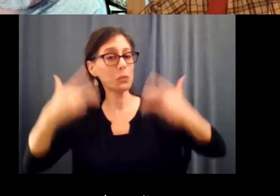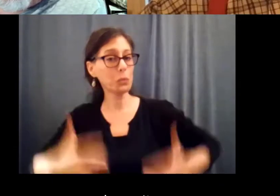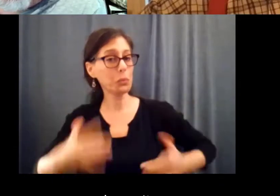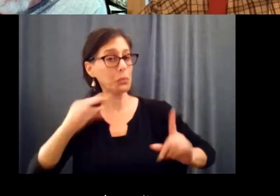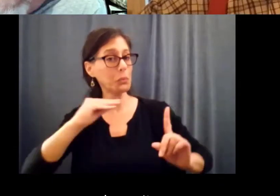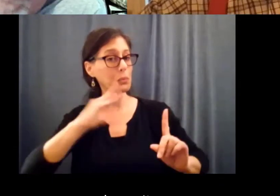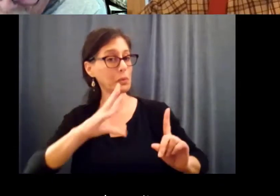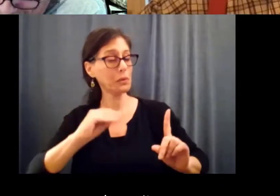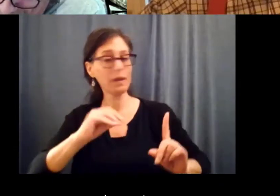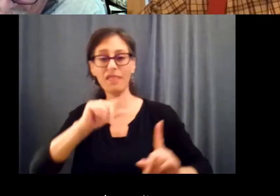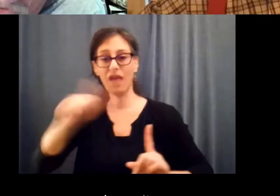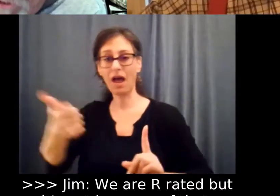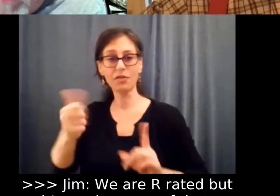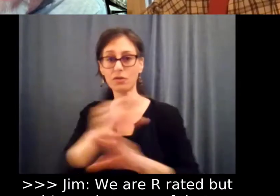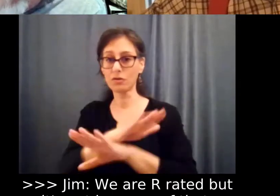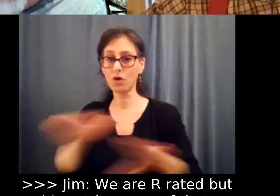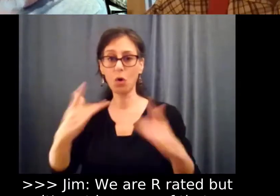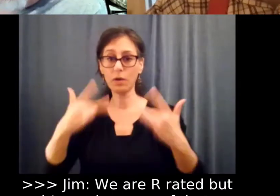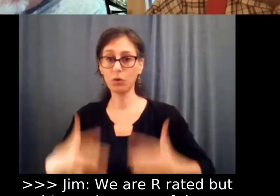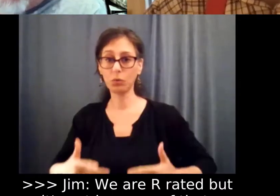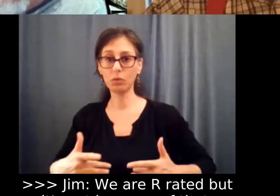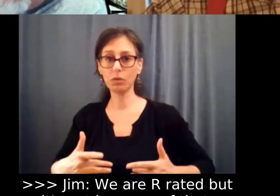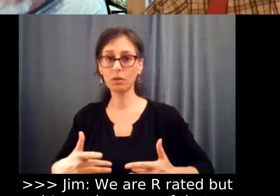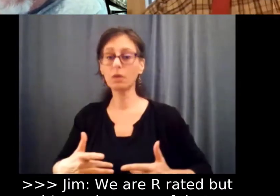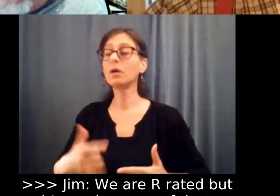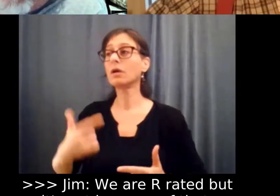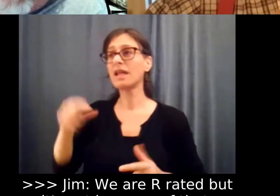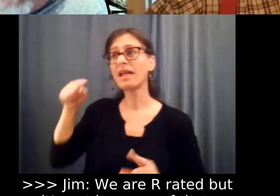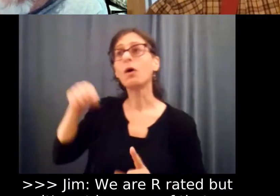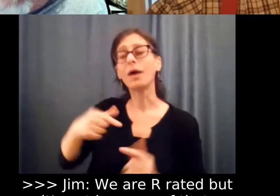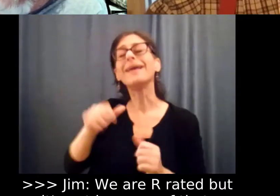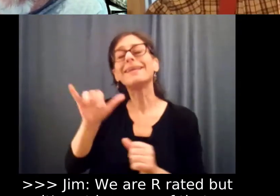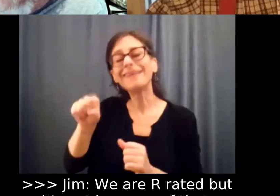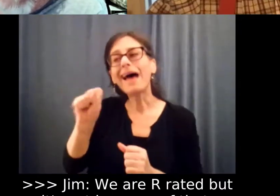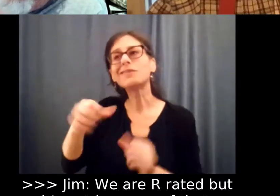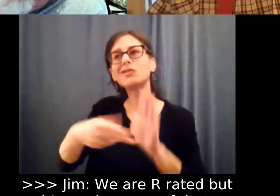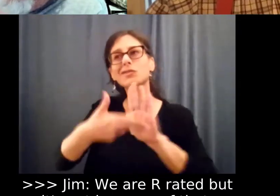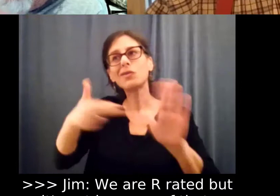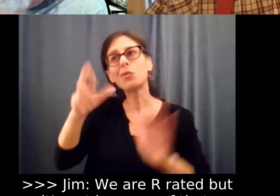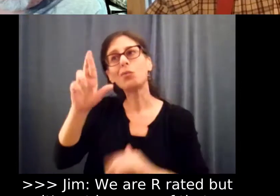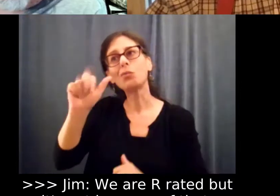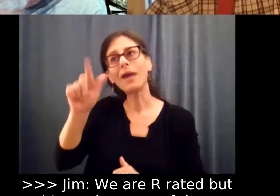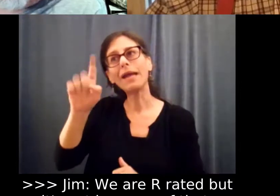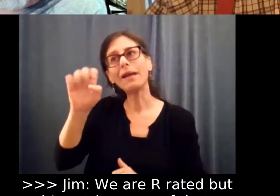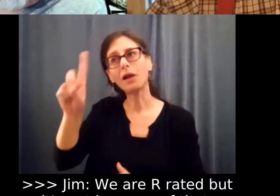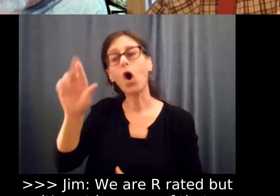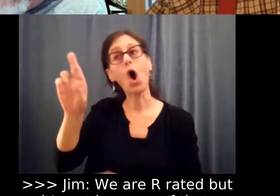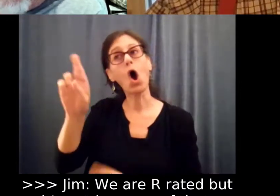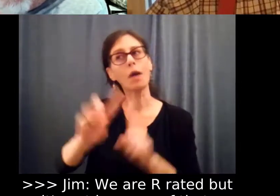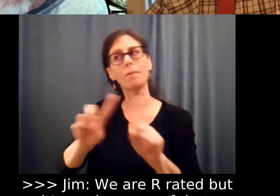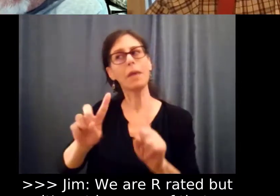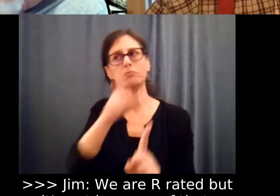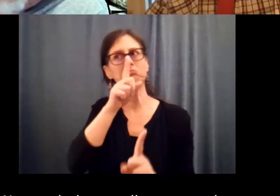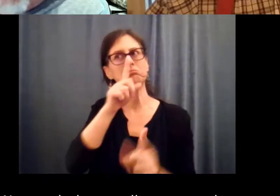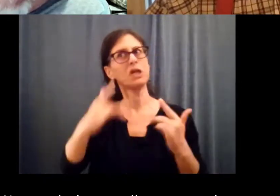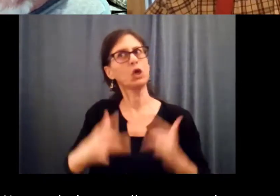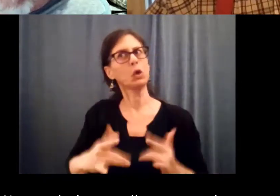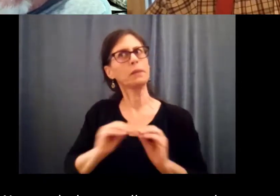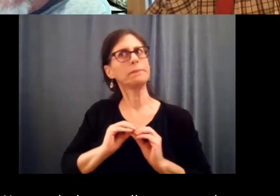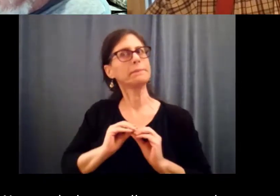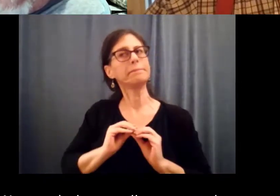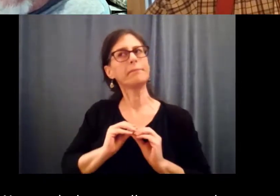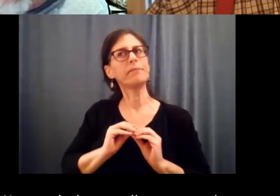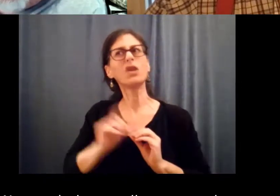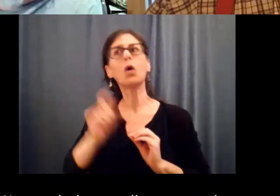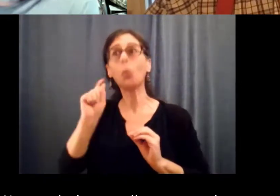one doesn't. We are R-rated, but it's not because of that. Because otherwise, we needed